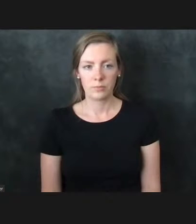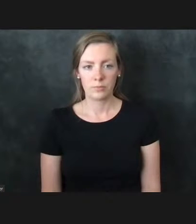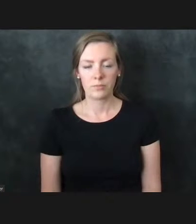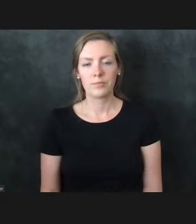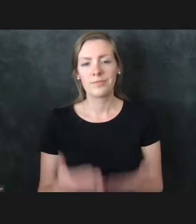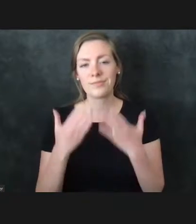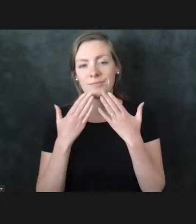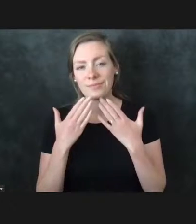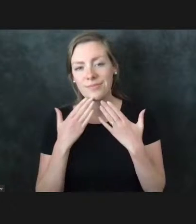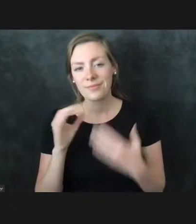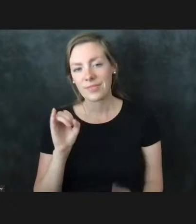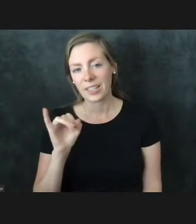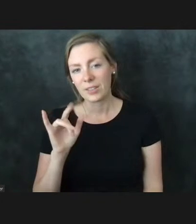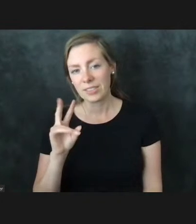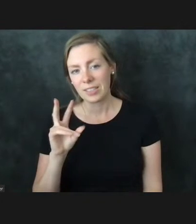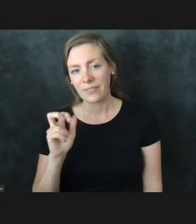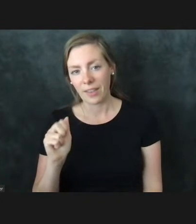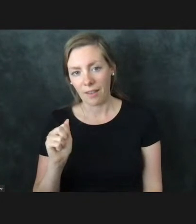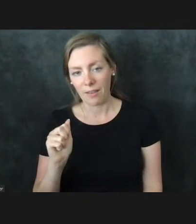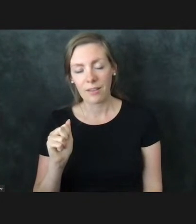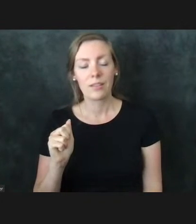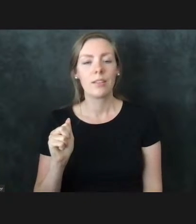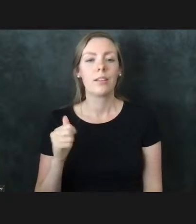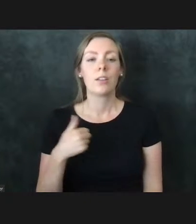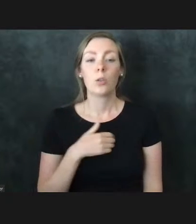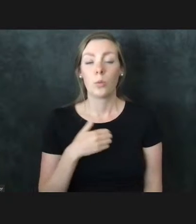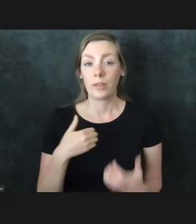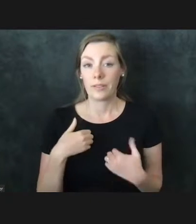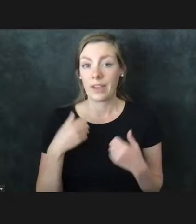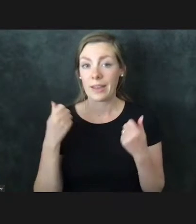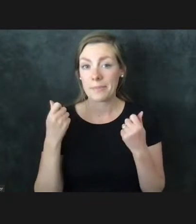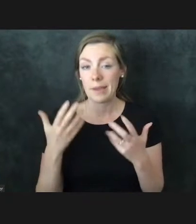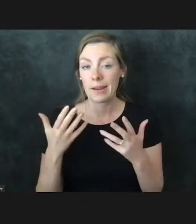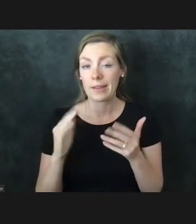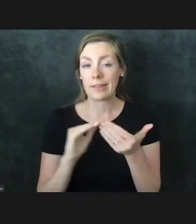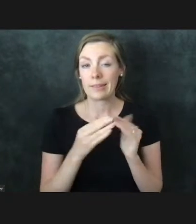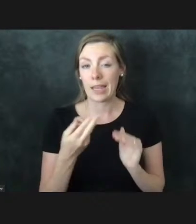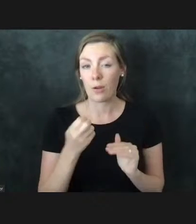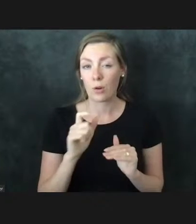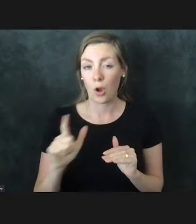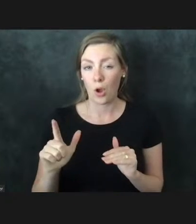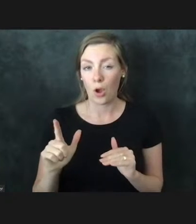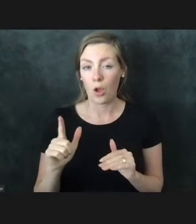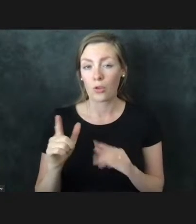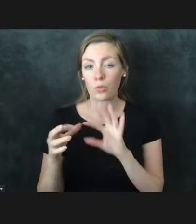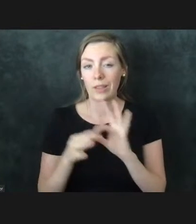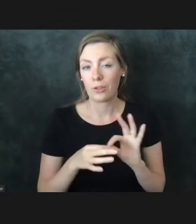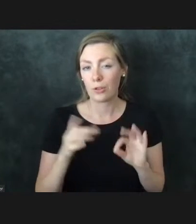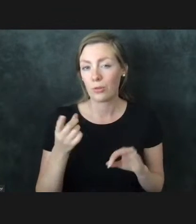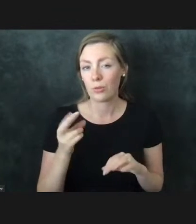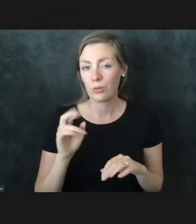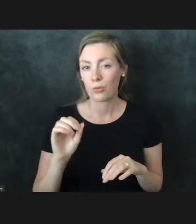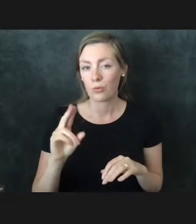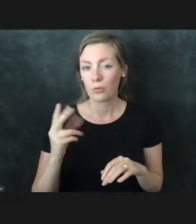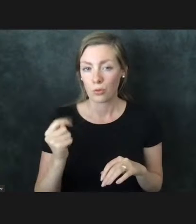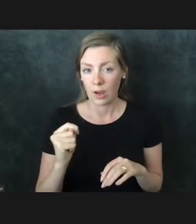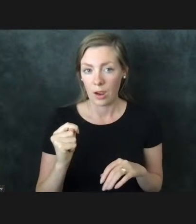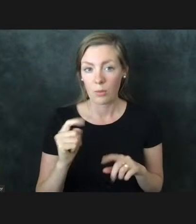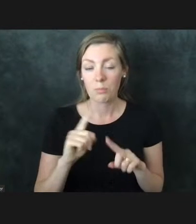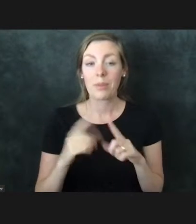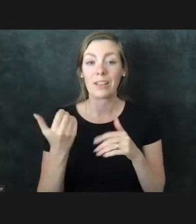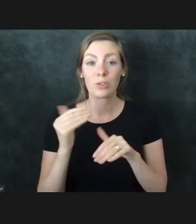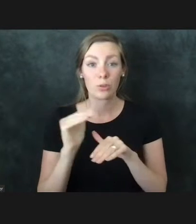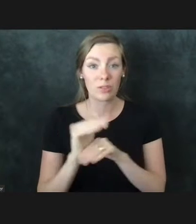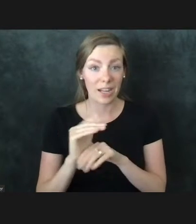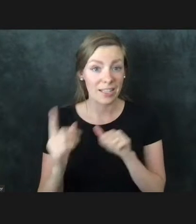Thank you, Sylvia. We've had a series of town halls on drought in the recent past, and tonight is the first in a series